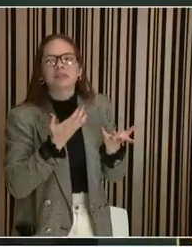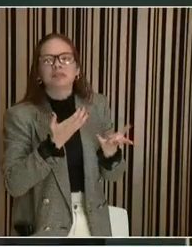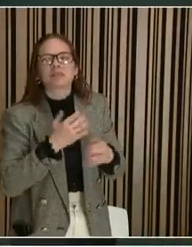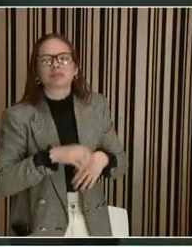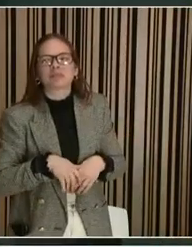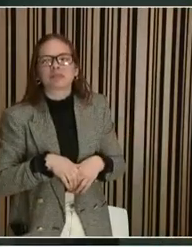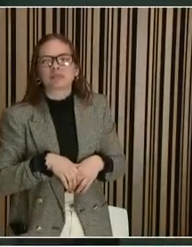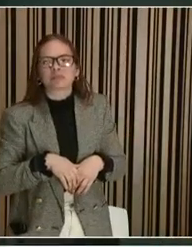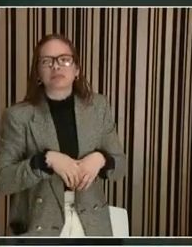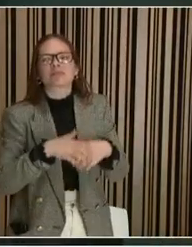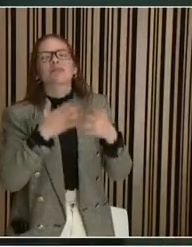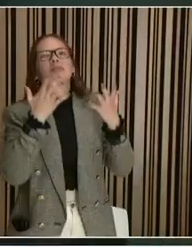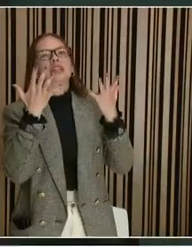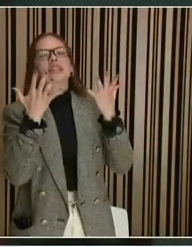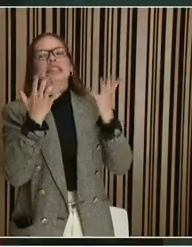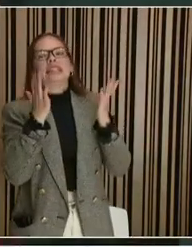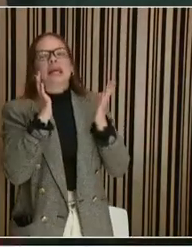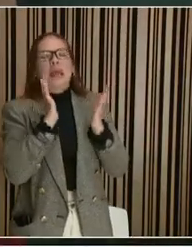Regarding,